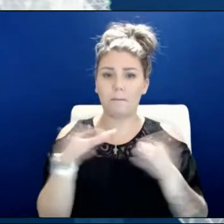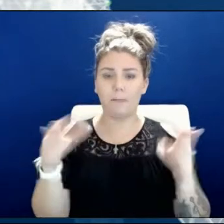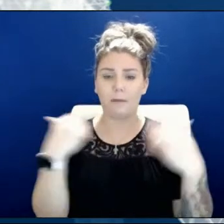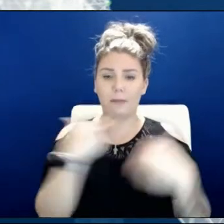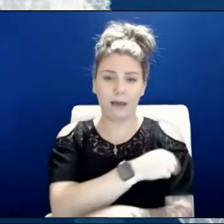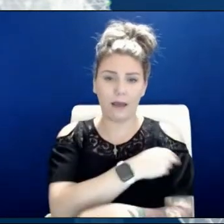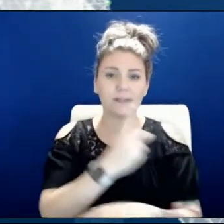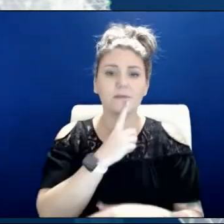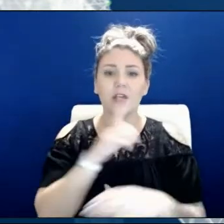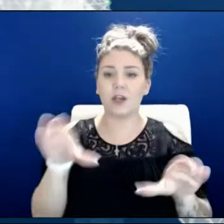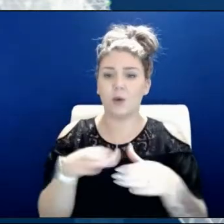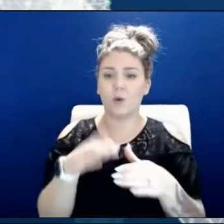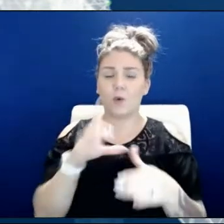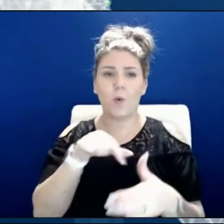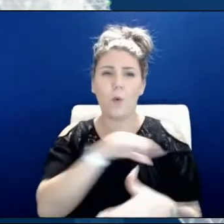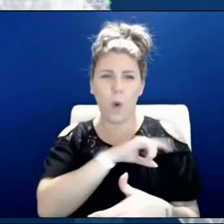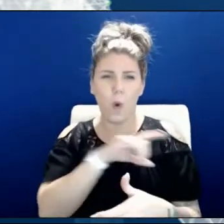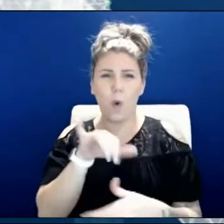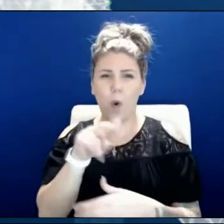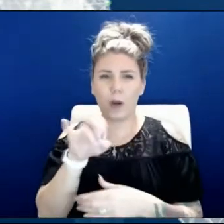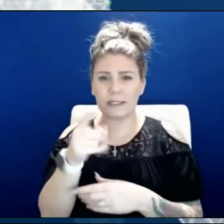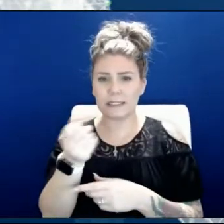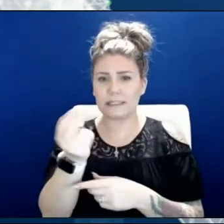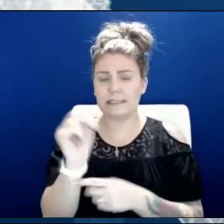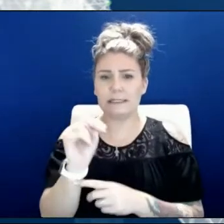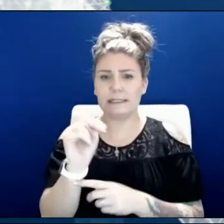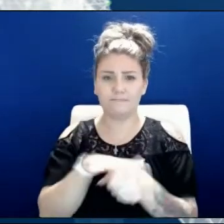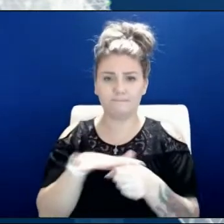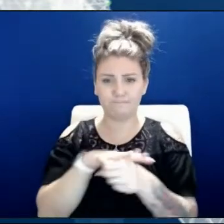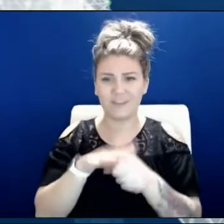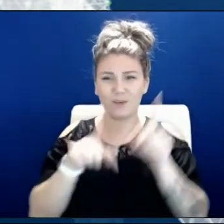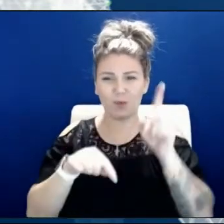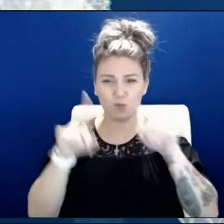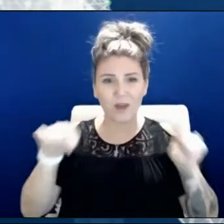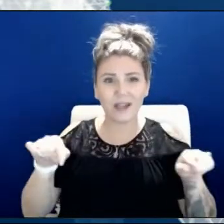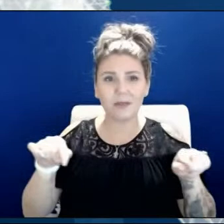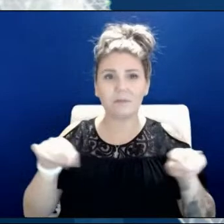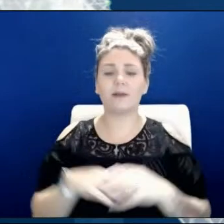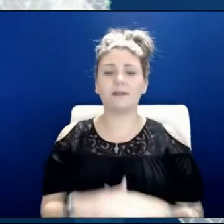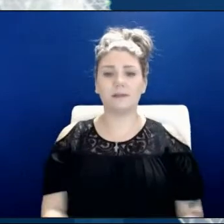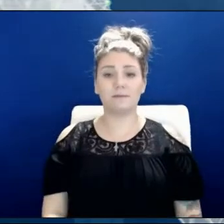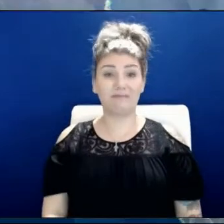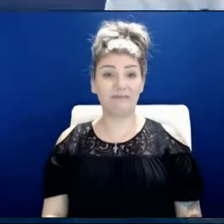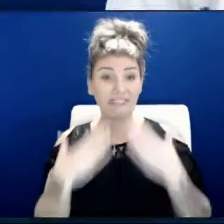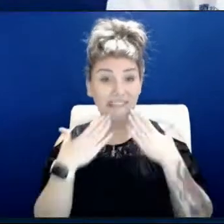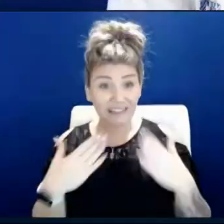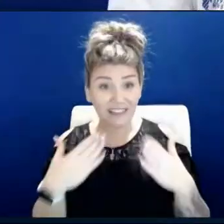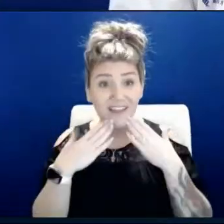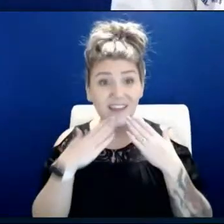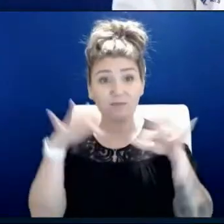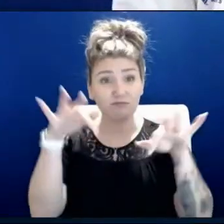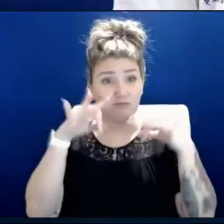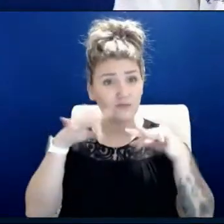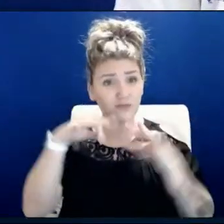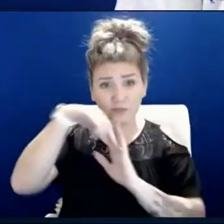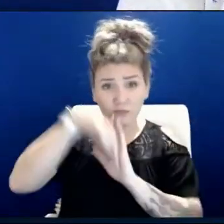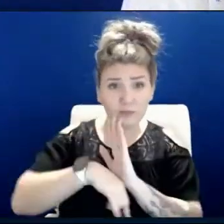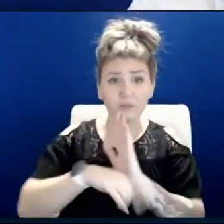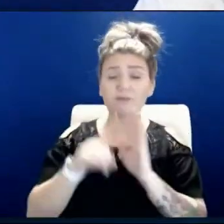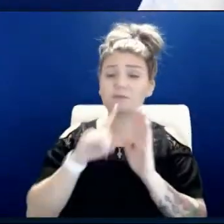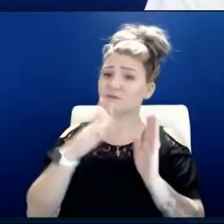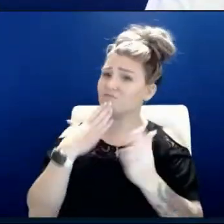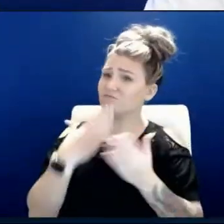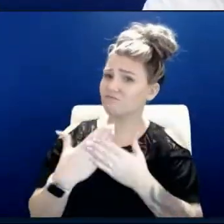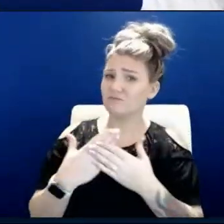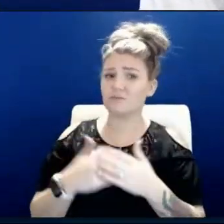like that it was randomized, and we know the importance of that as well. Thanks for walking us through that. Well done. Good research truly